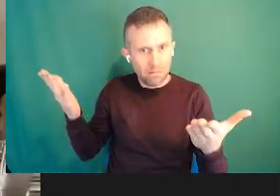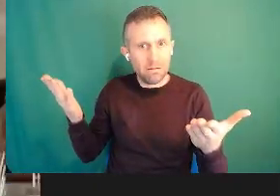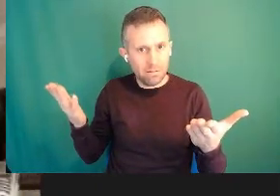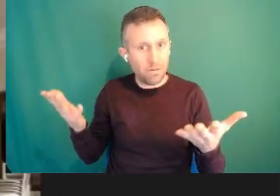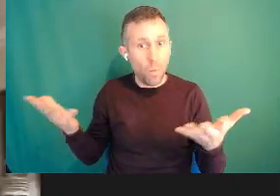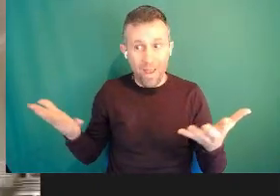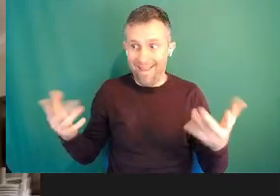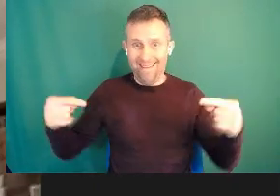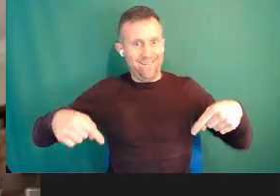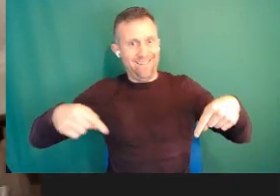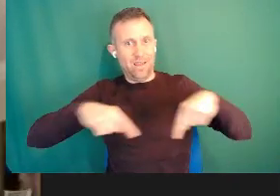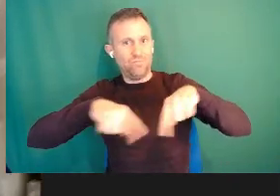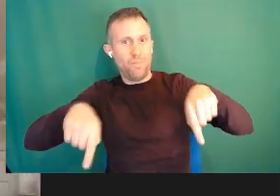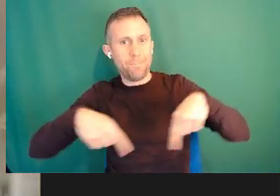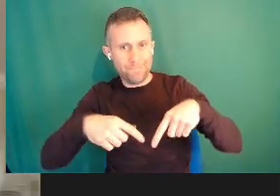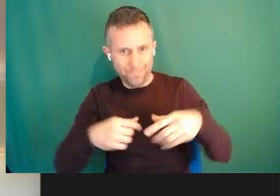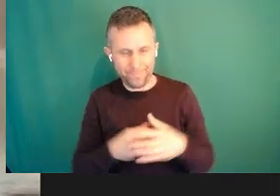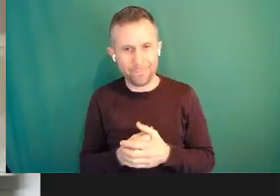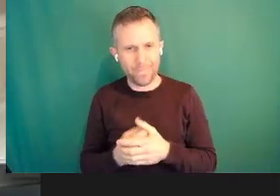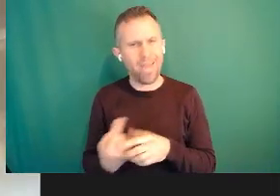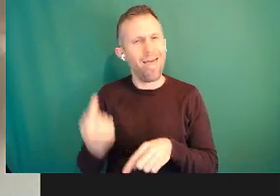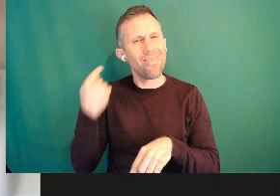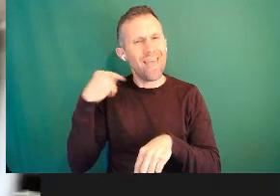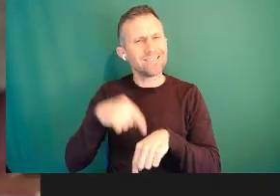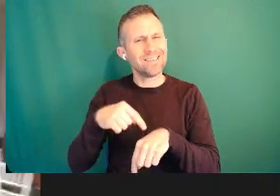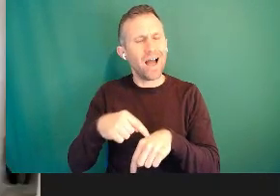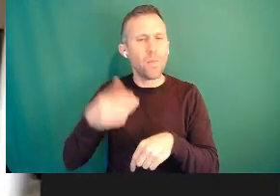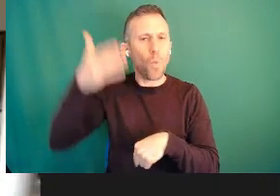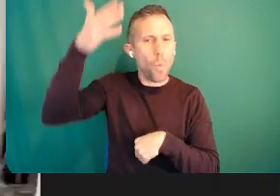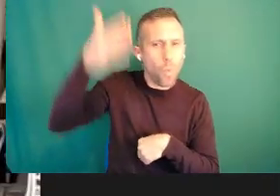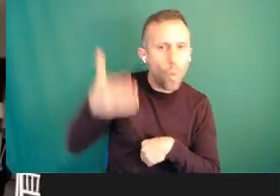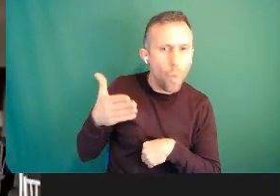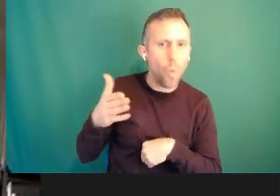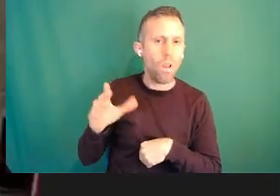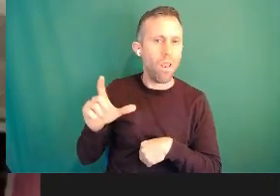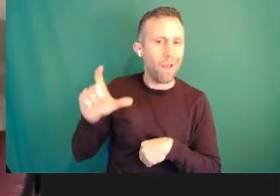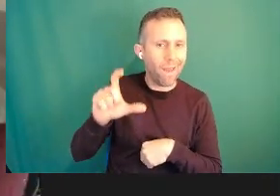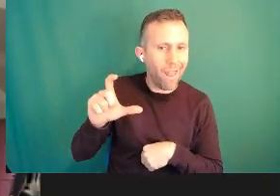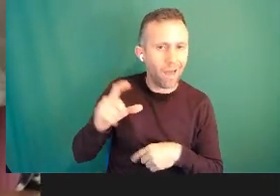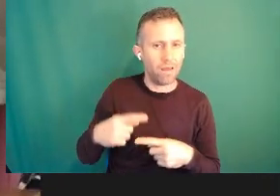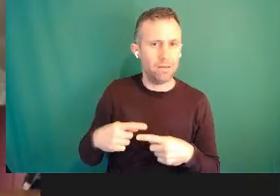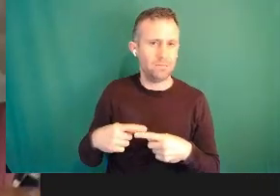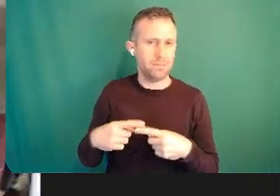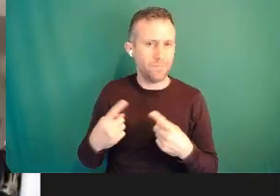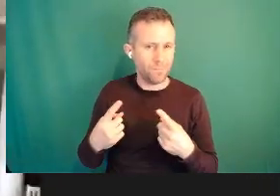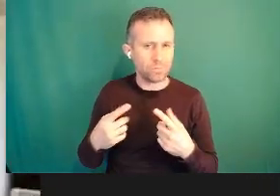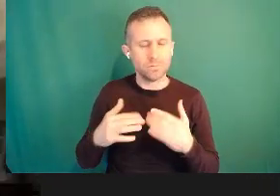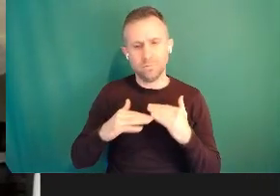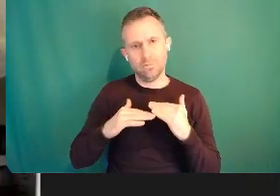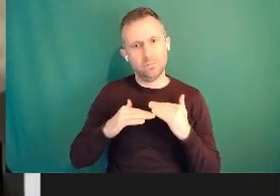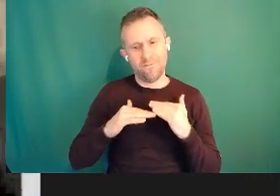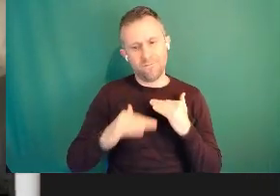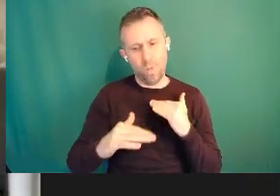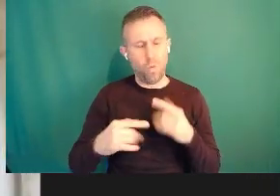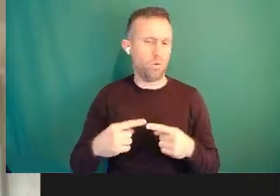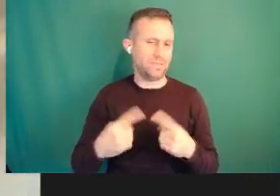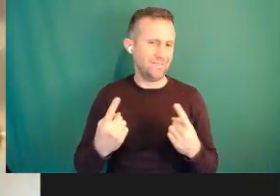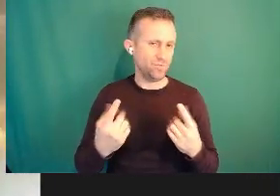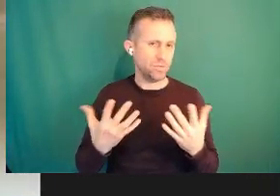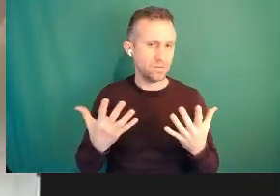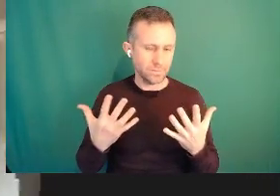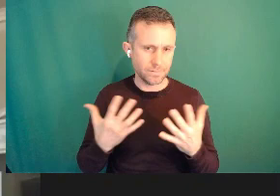redecorated and changed a lot since. It's even likely that the floor has been replaced, but this is kind of the